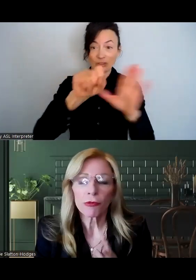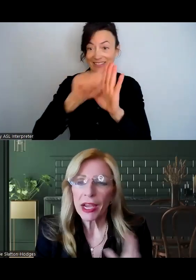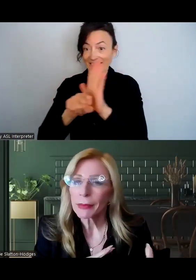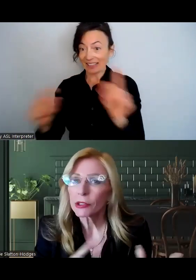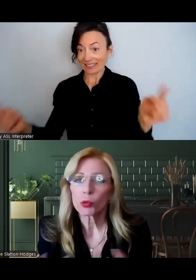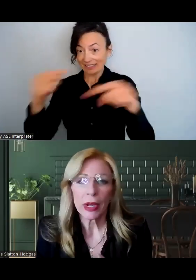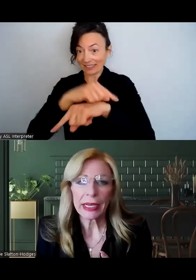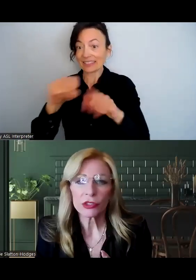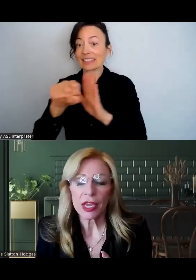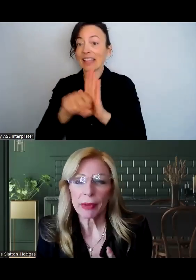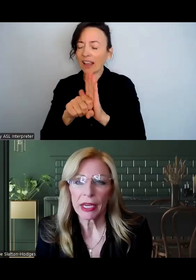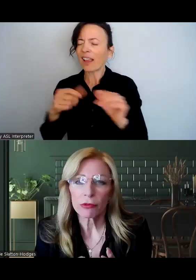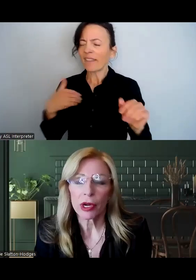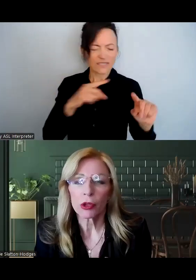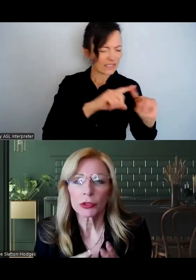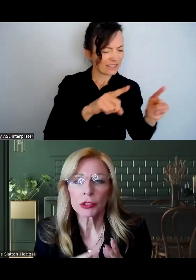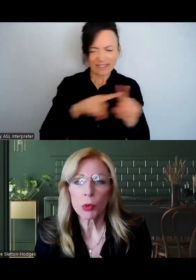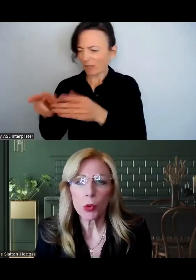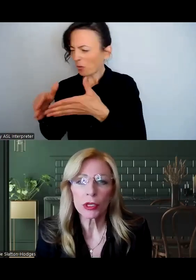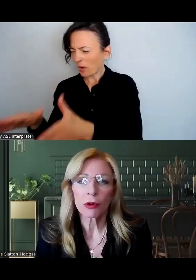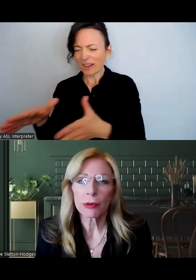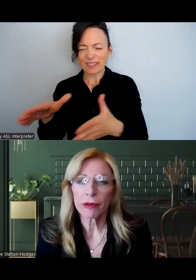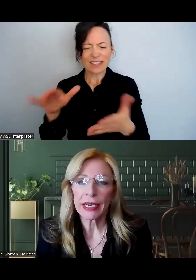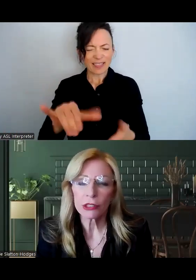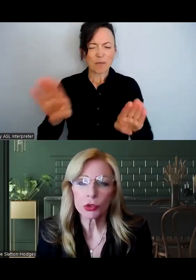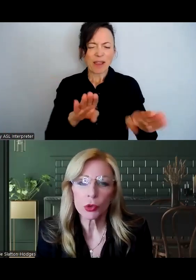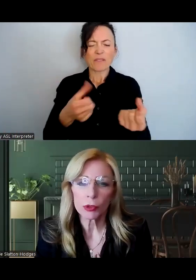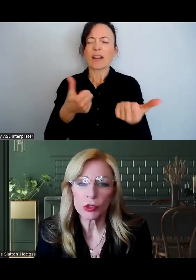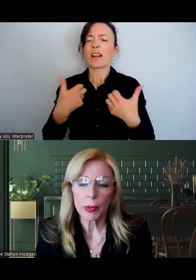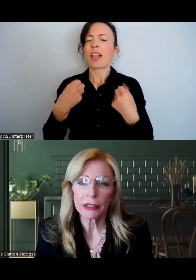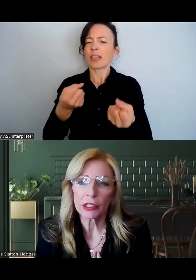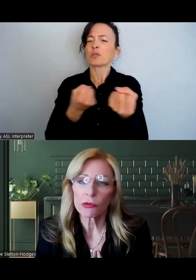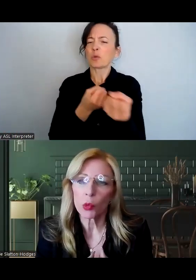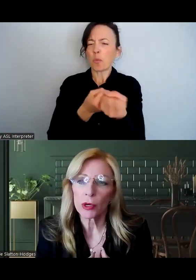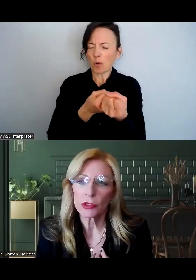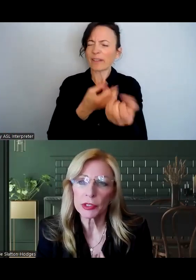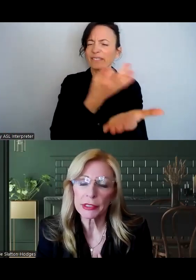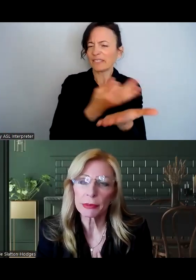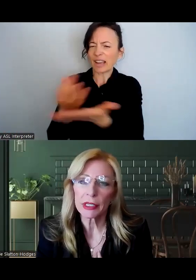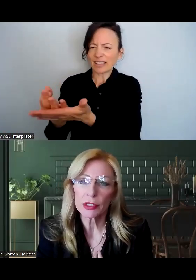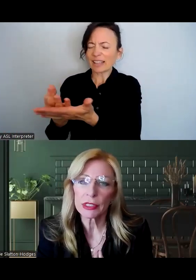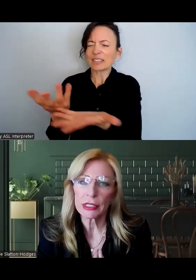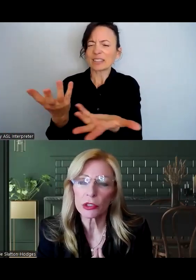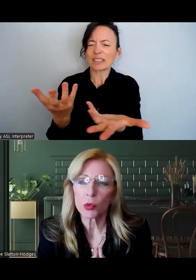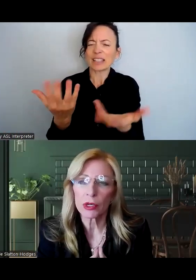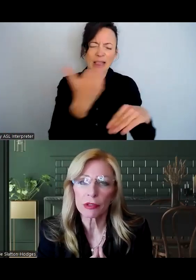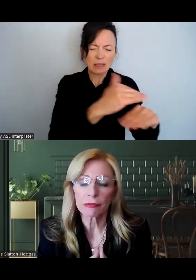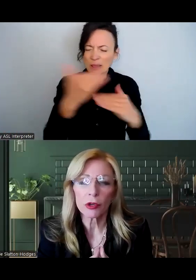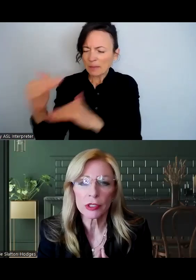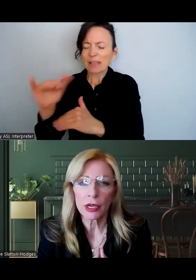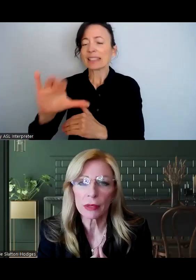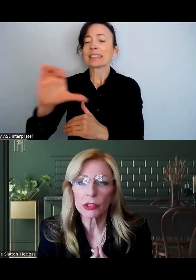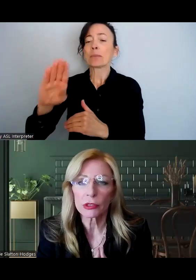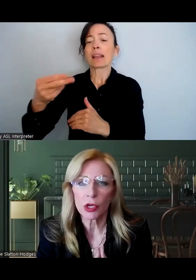mentioned, fragmented ways that behavioral health is supported from a financial perspective, where the CCBHC is one of